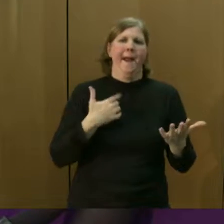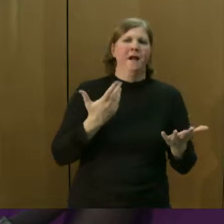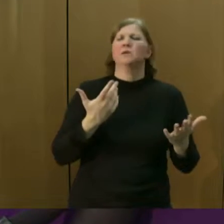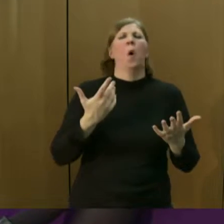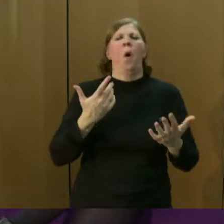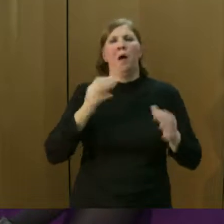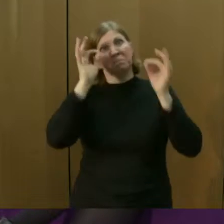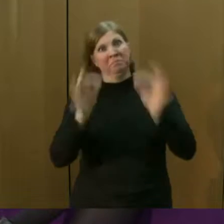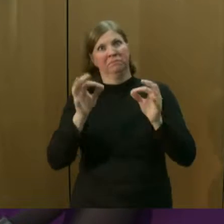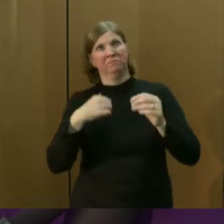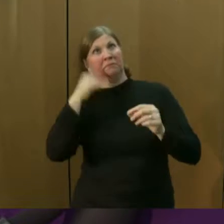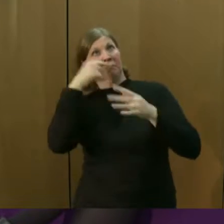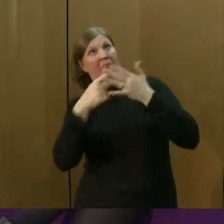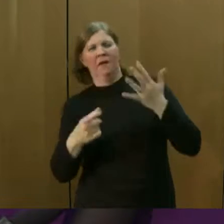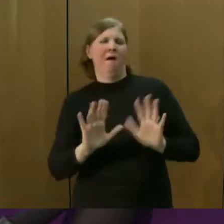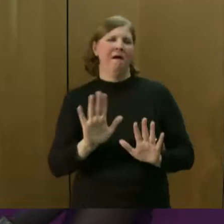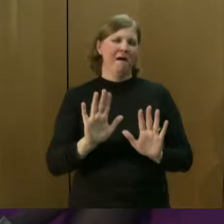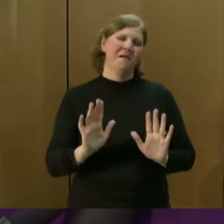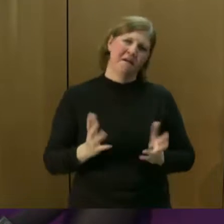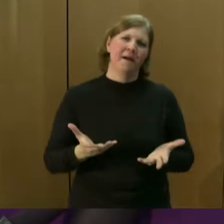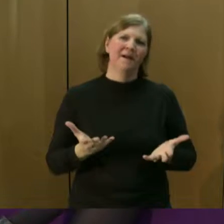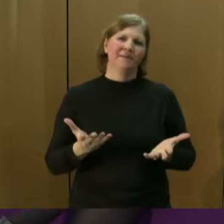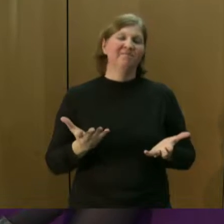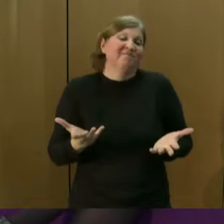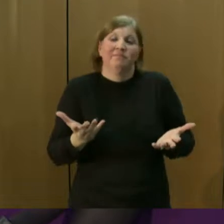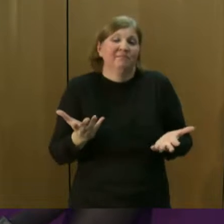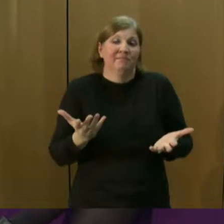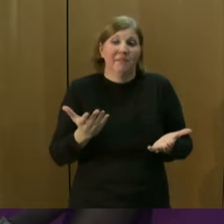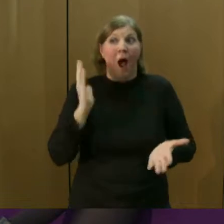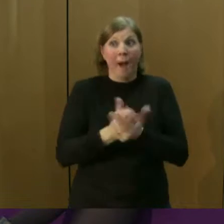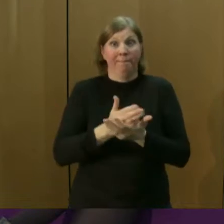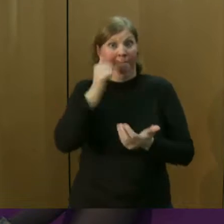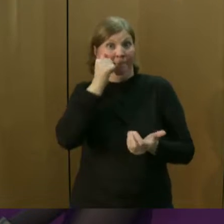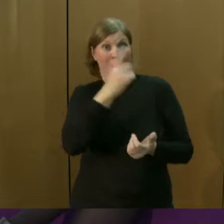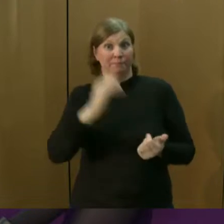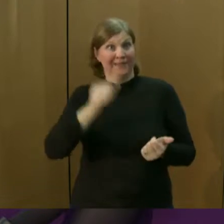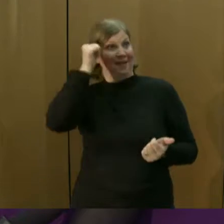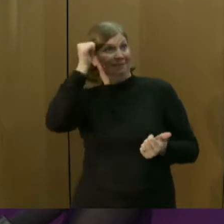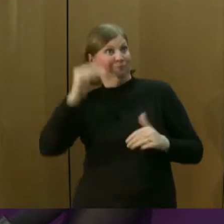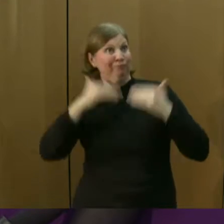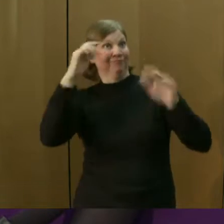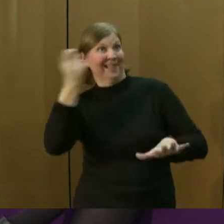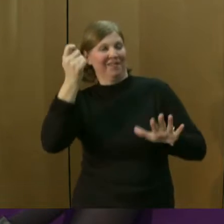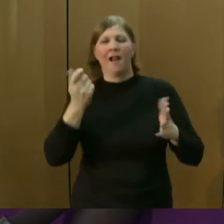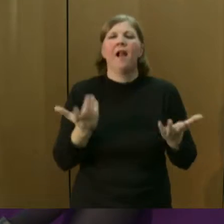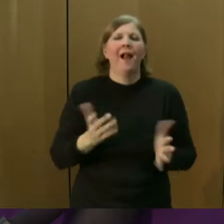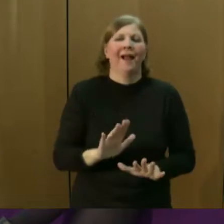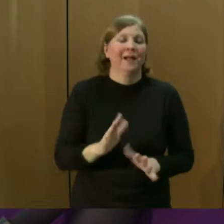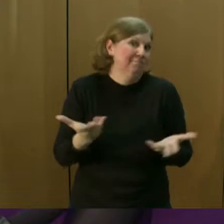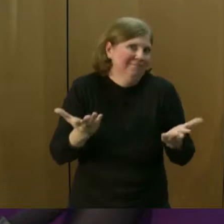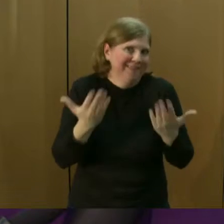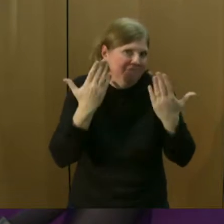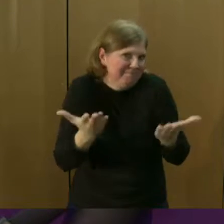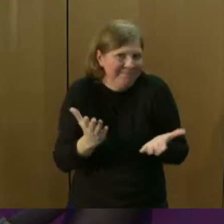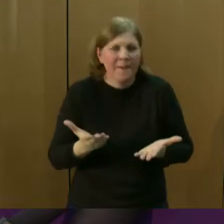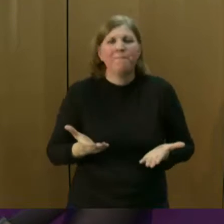the surefire hit is going to be. I think it's really important, as my colleagues were just talking about,